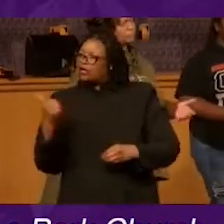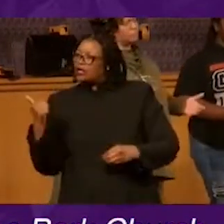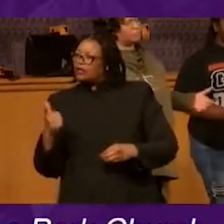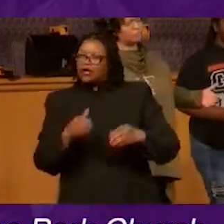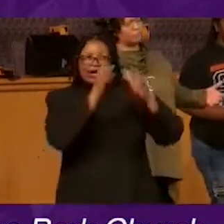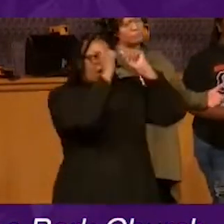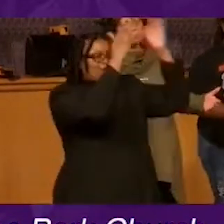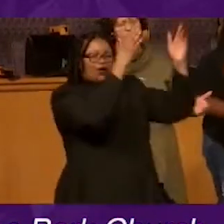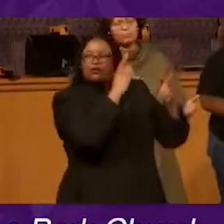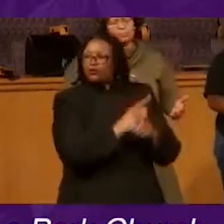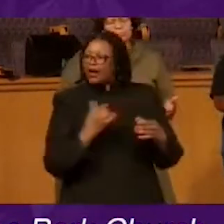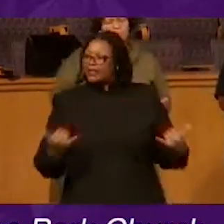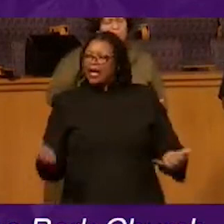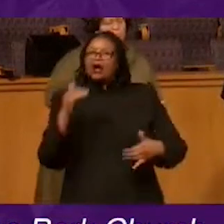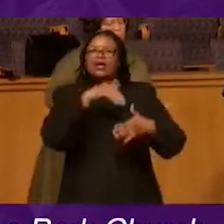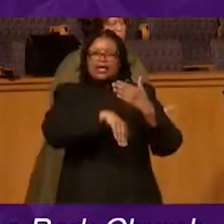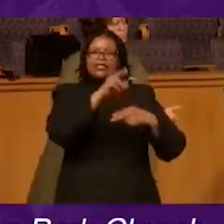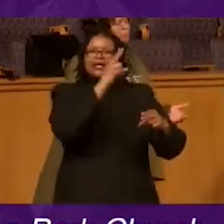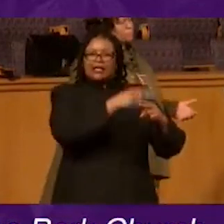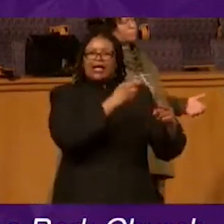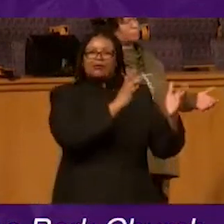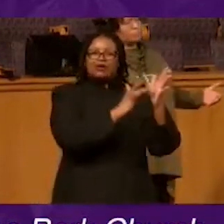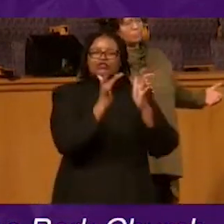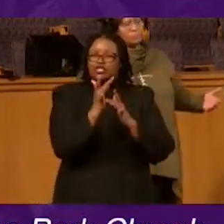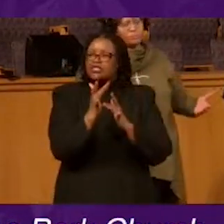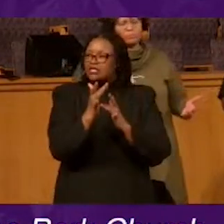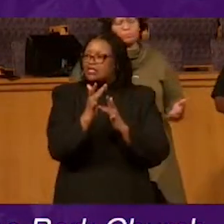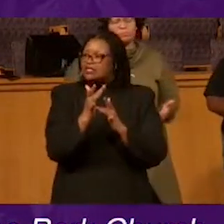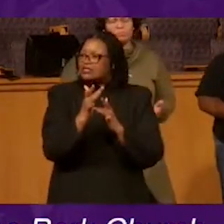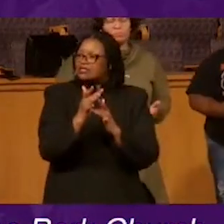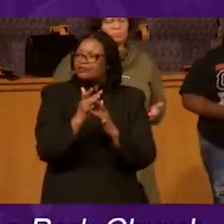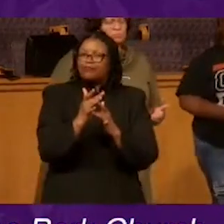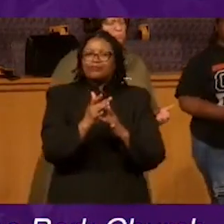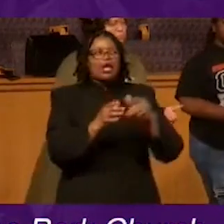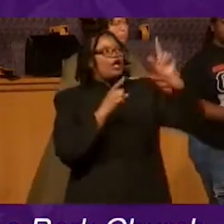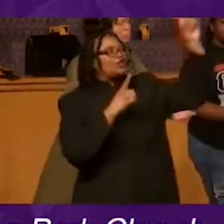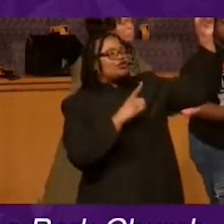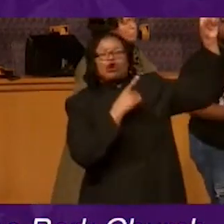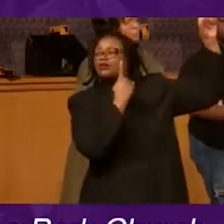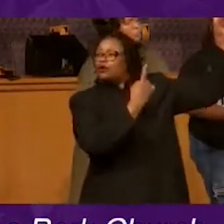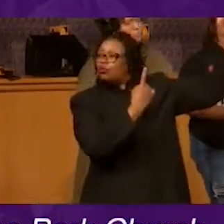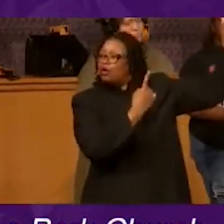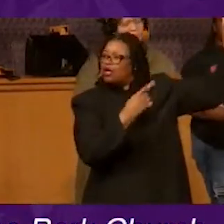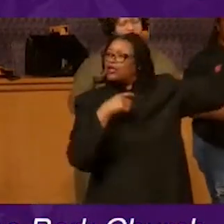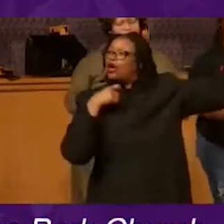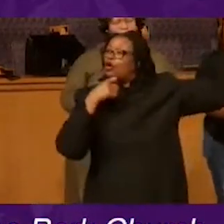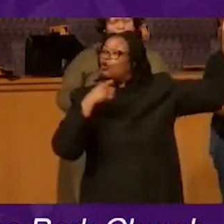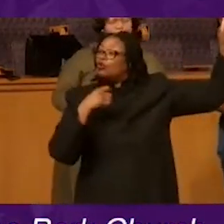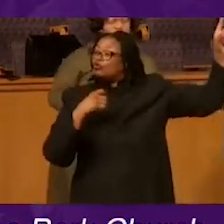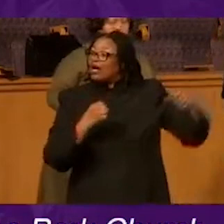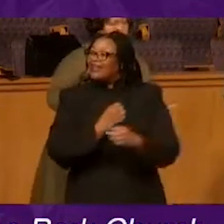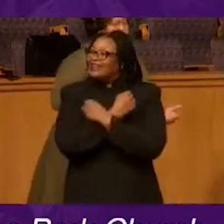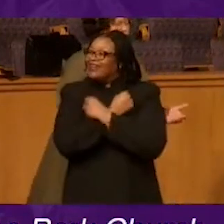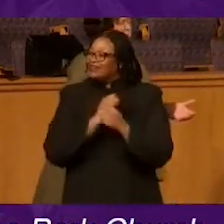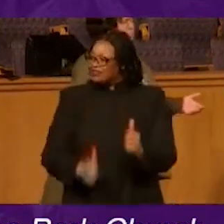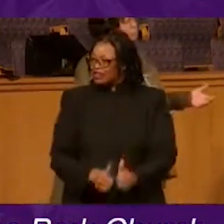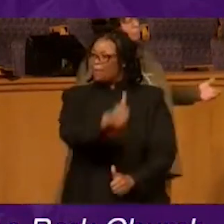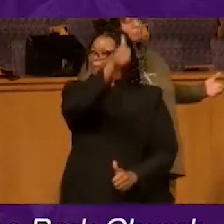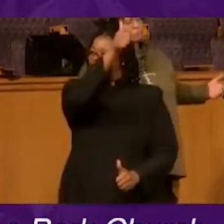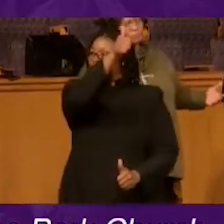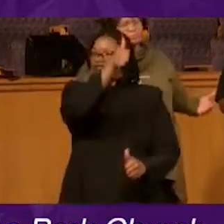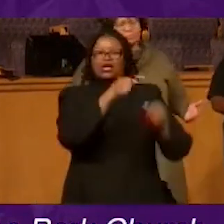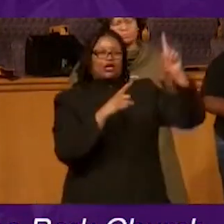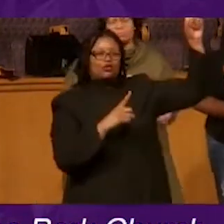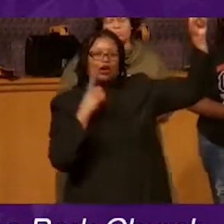Father, right now in the name of Jesus, you are the one who loves them most. You are